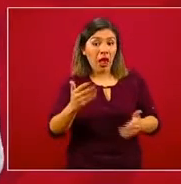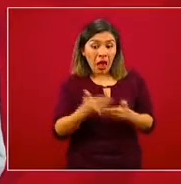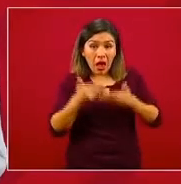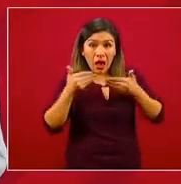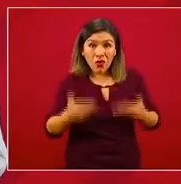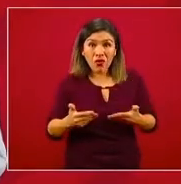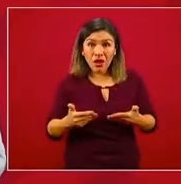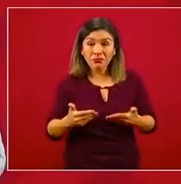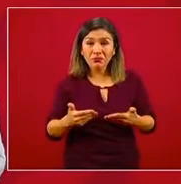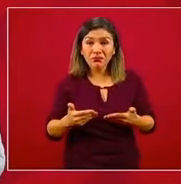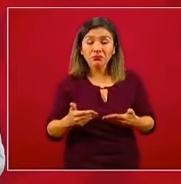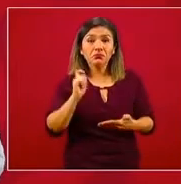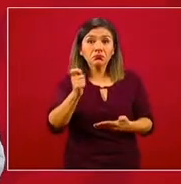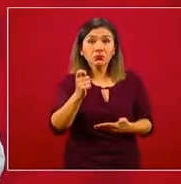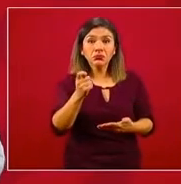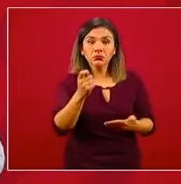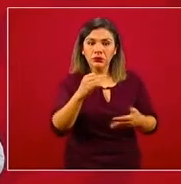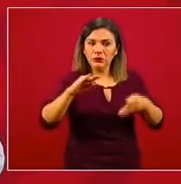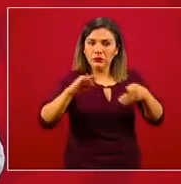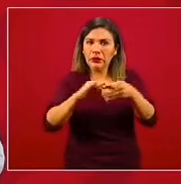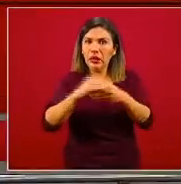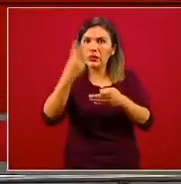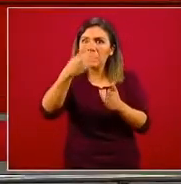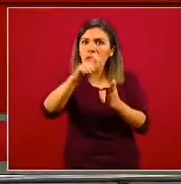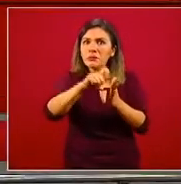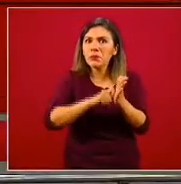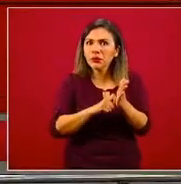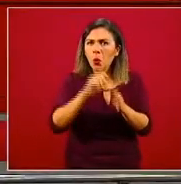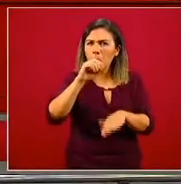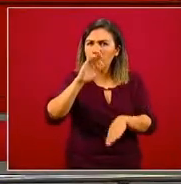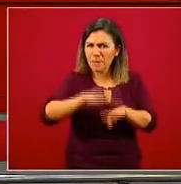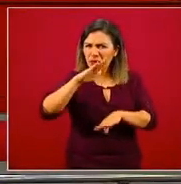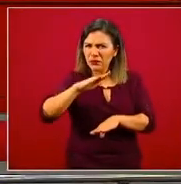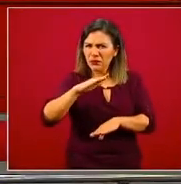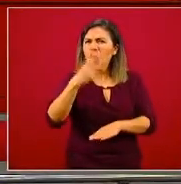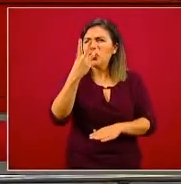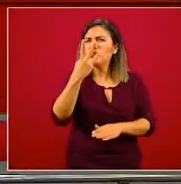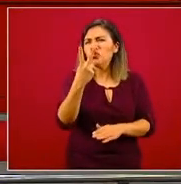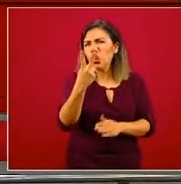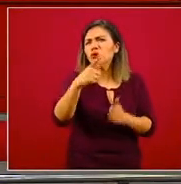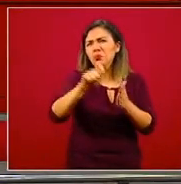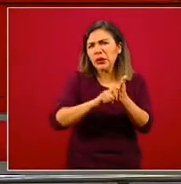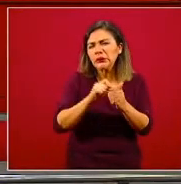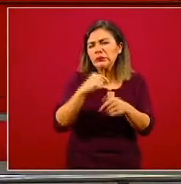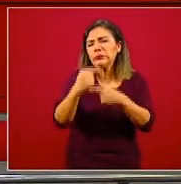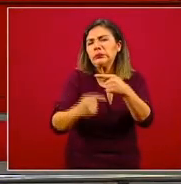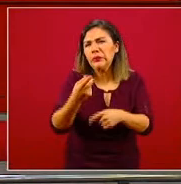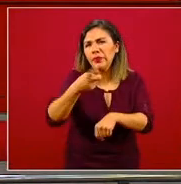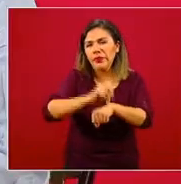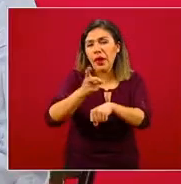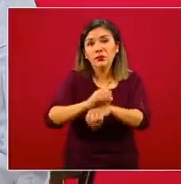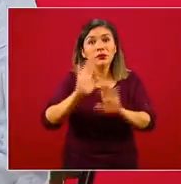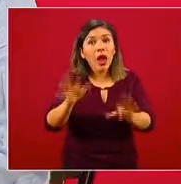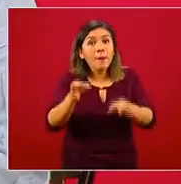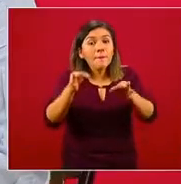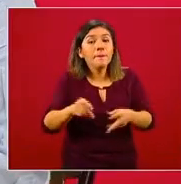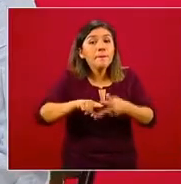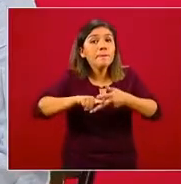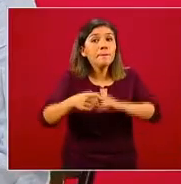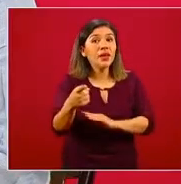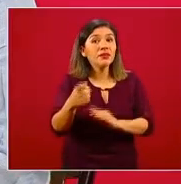or respect and acknowledgement to that people. It's been now 2 months and a few